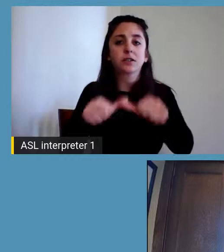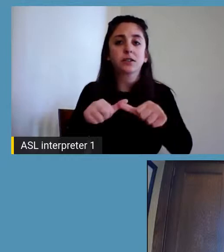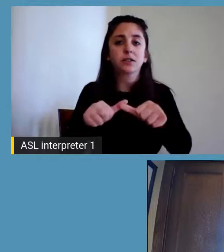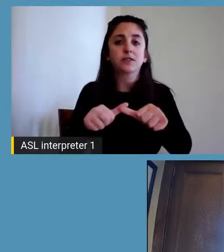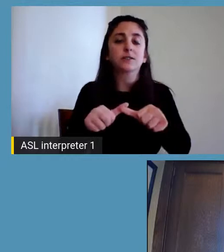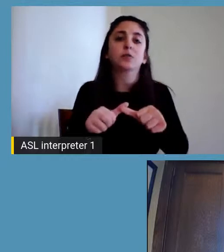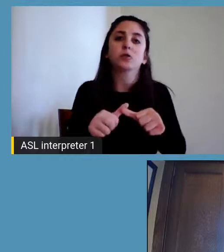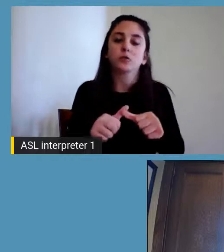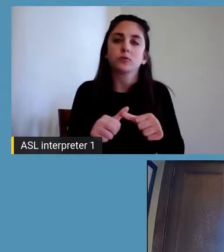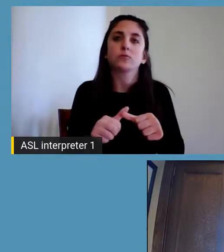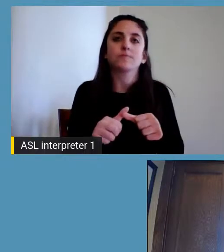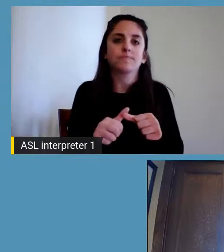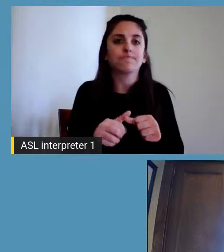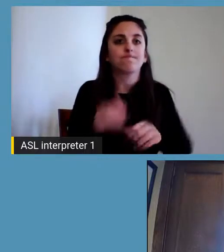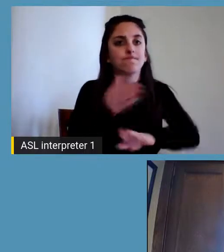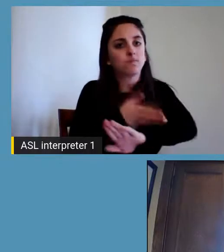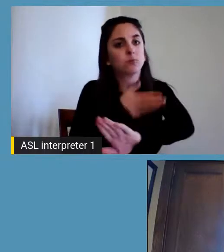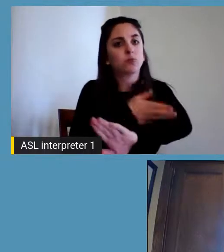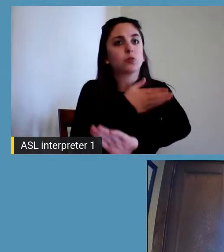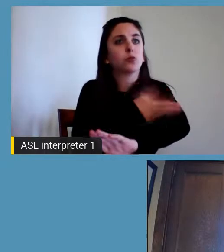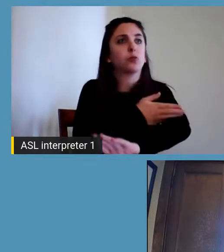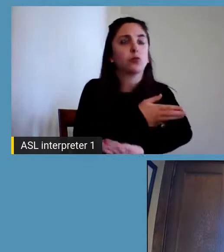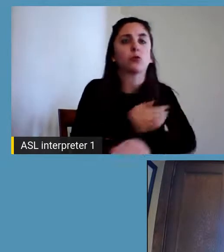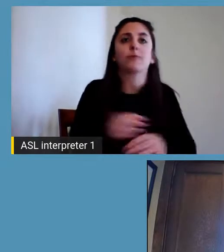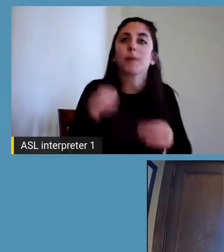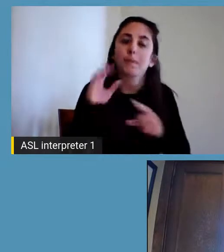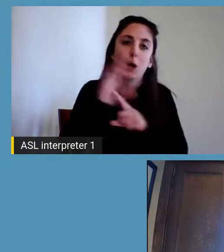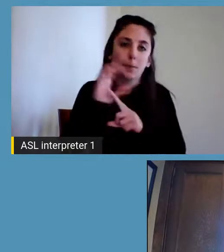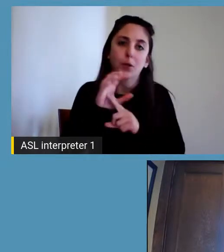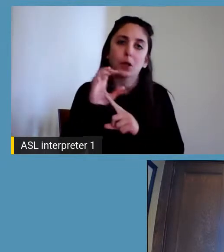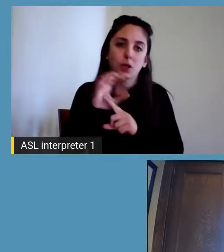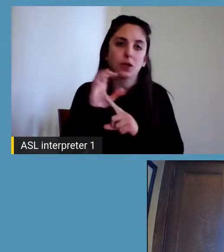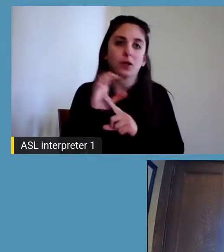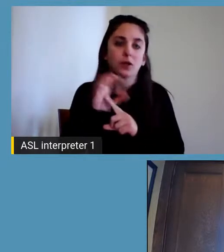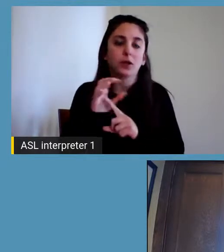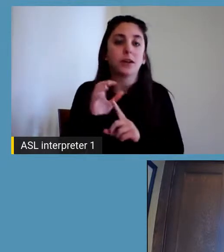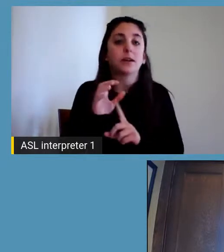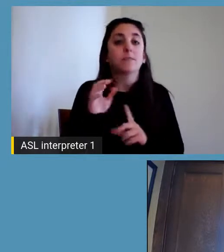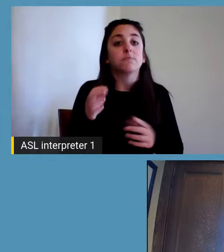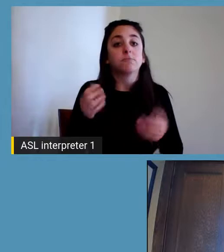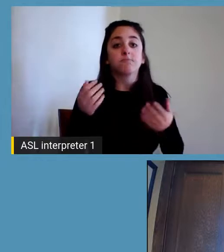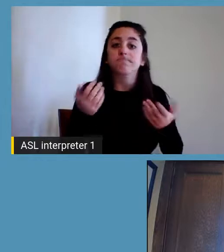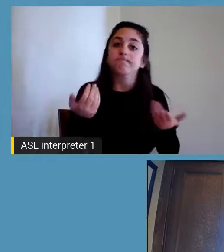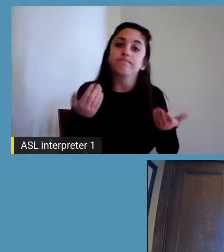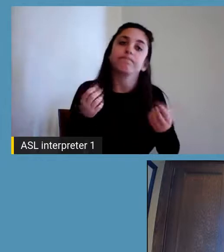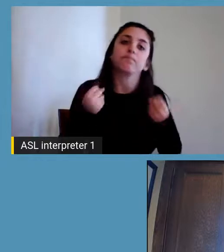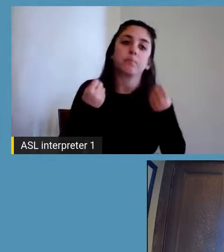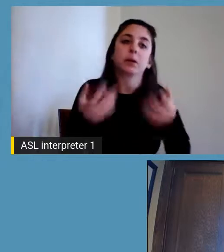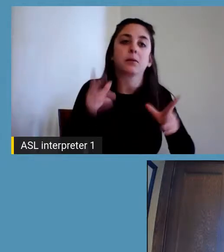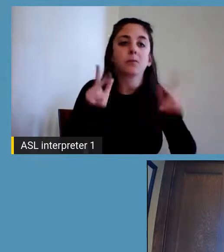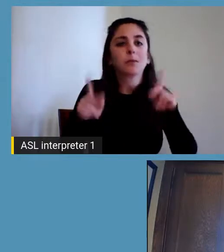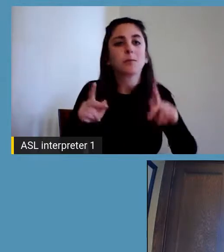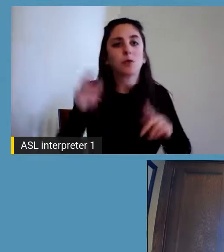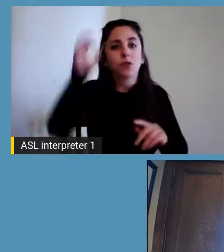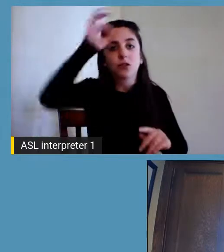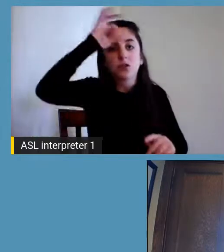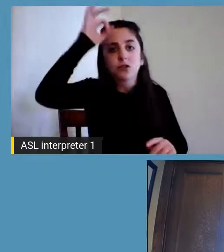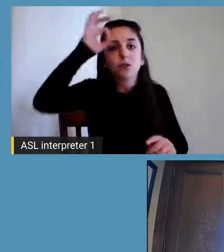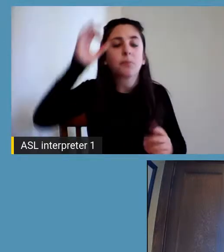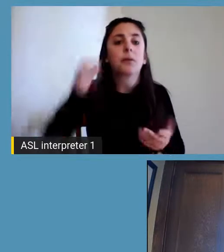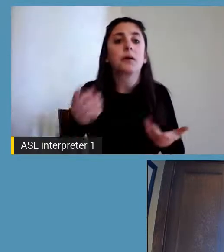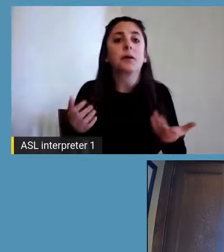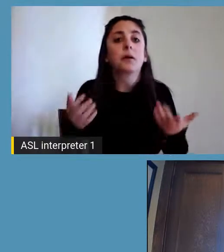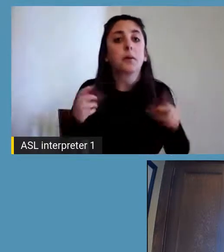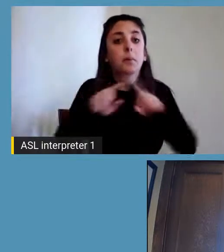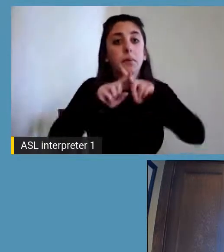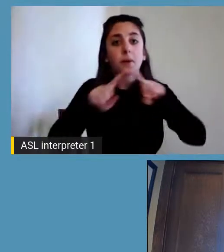really big. And not many people really comprehend what that is yet, but it still means that you can take a scan and